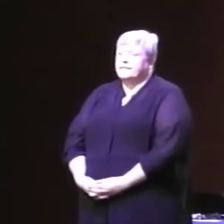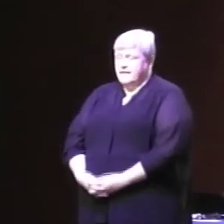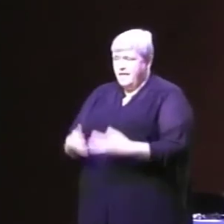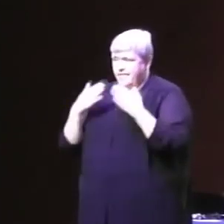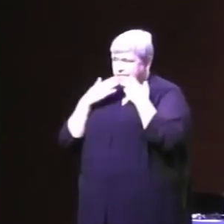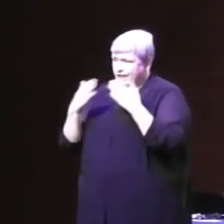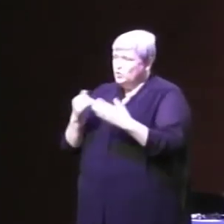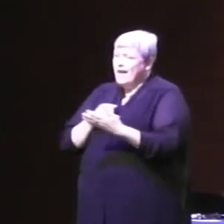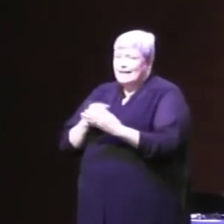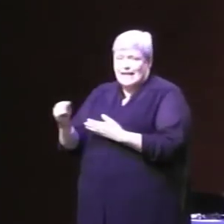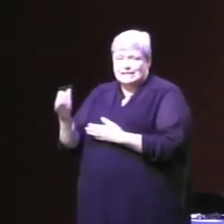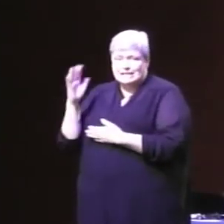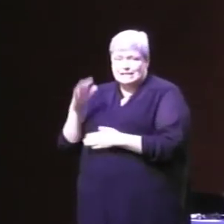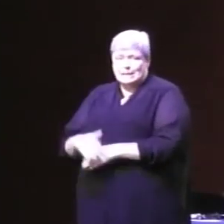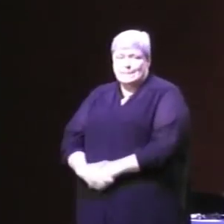Thank you. Any against?